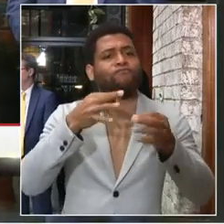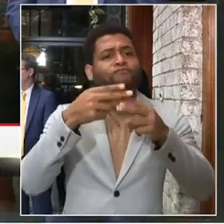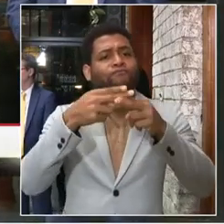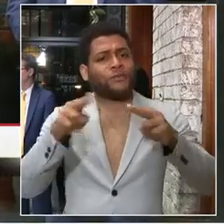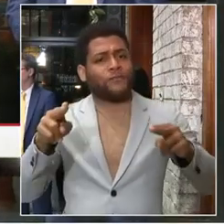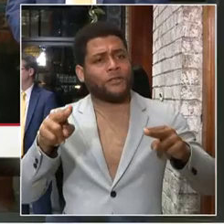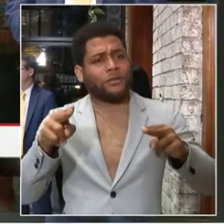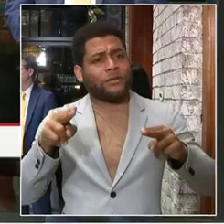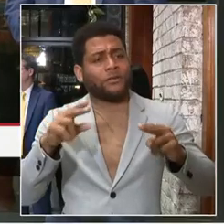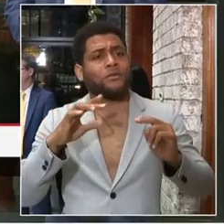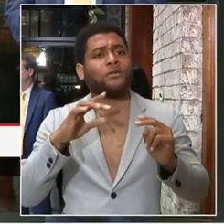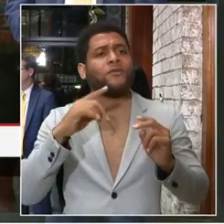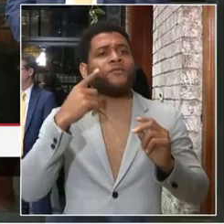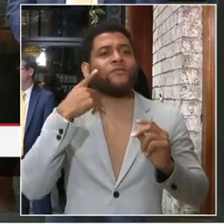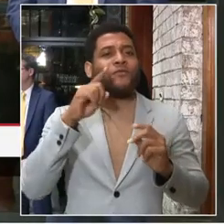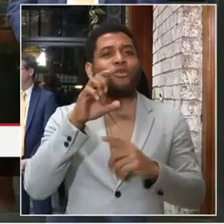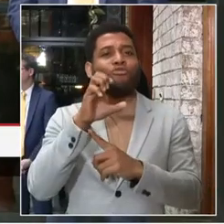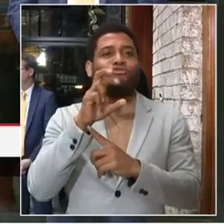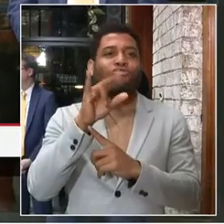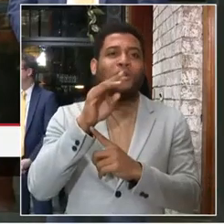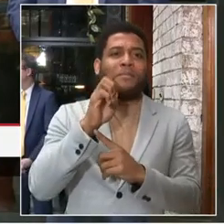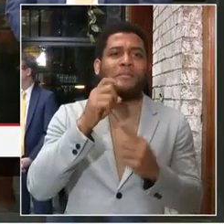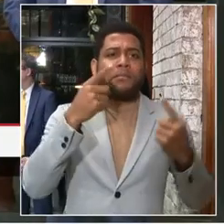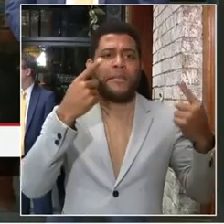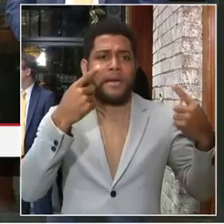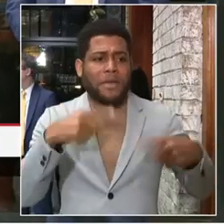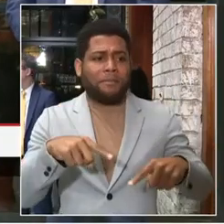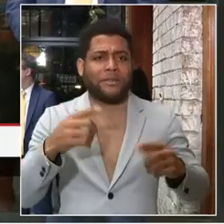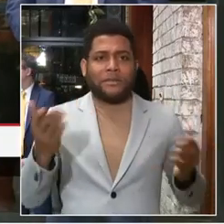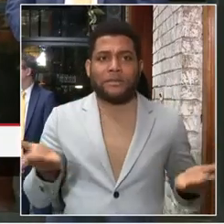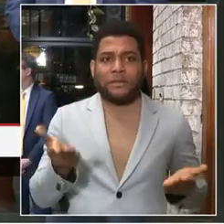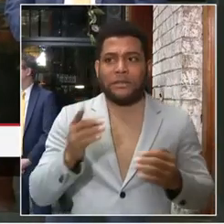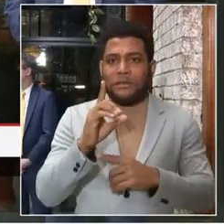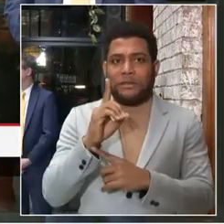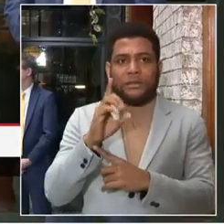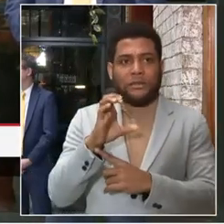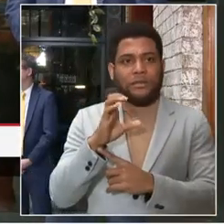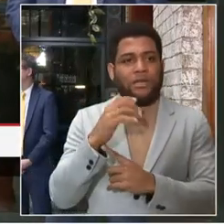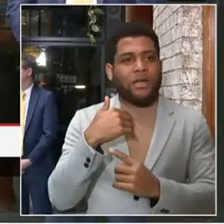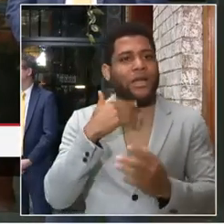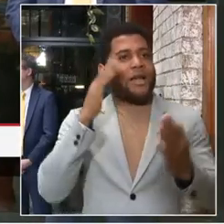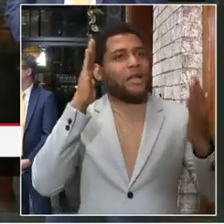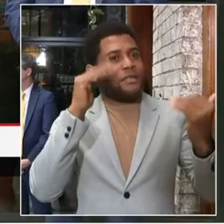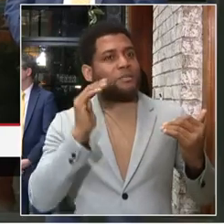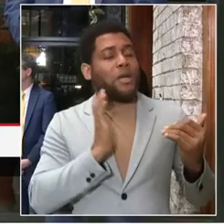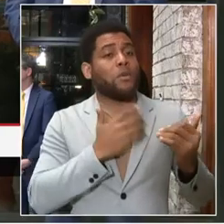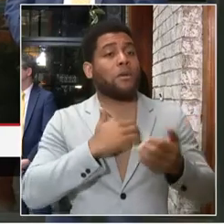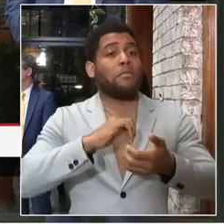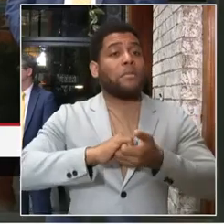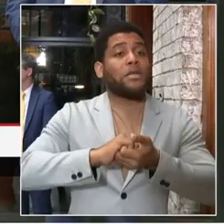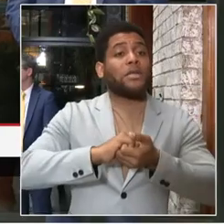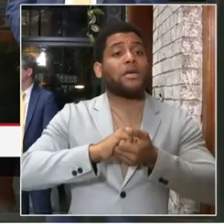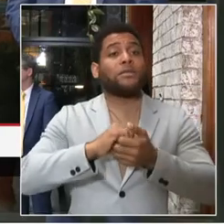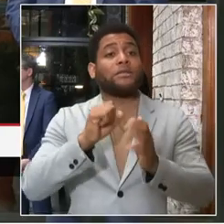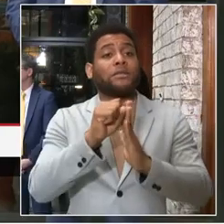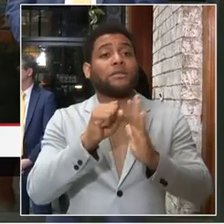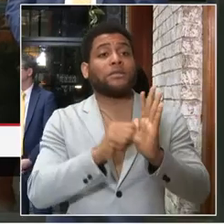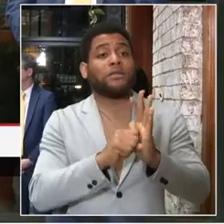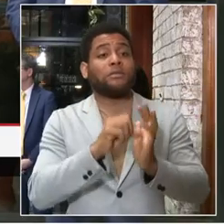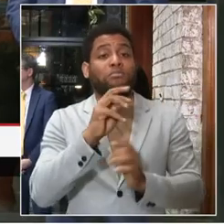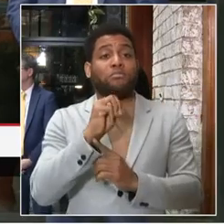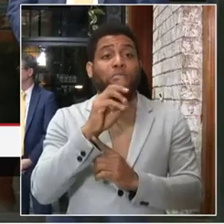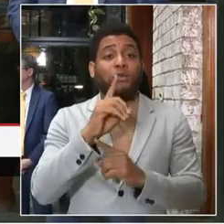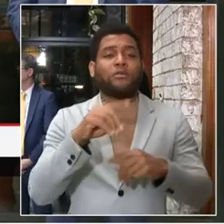the crimes committed in the District of Columbia. We expect our partners in Maryland to provide a briefing